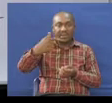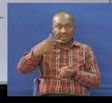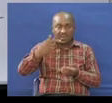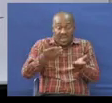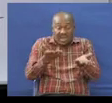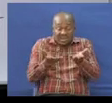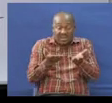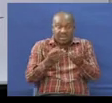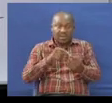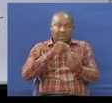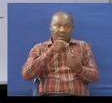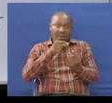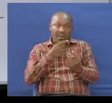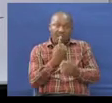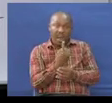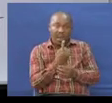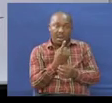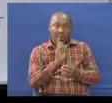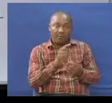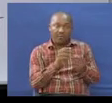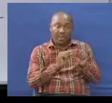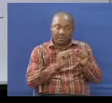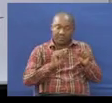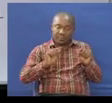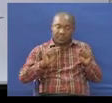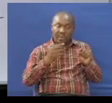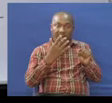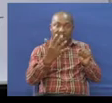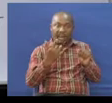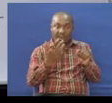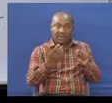one of the numbers